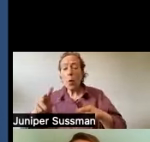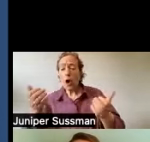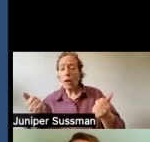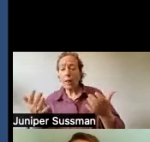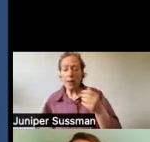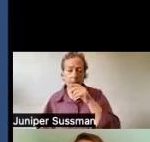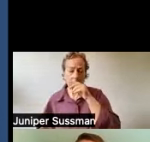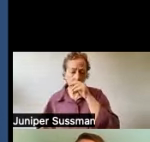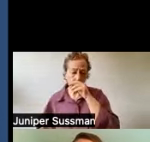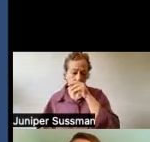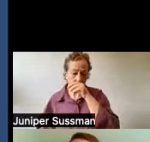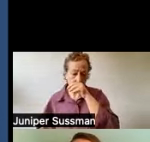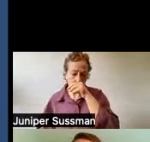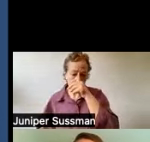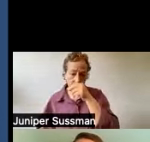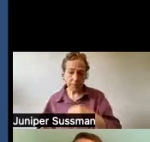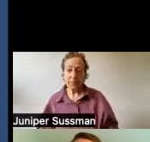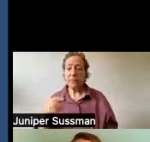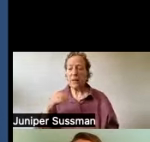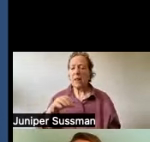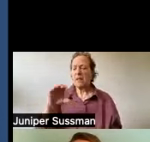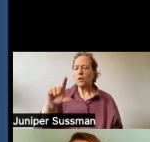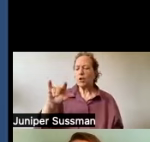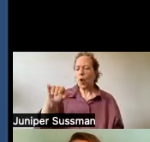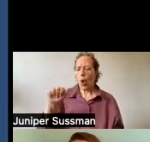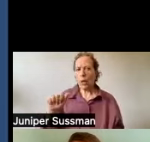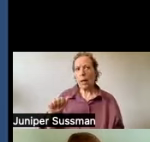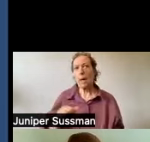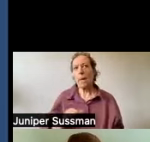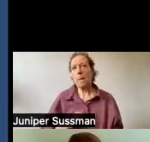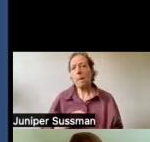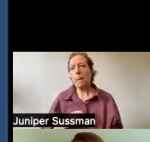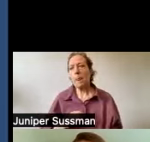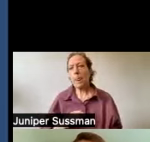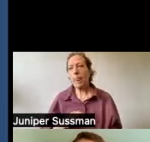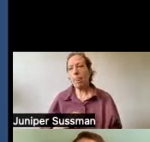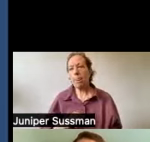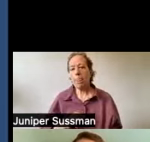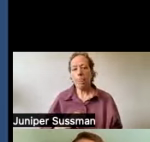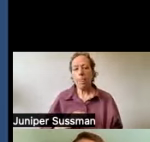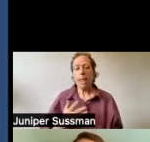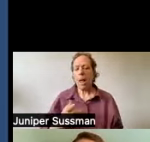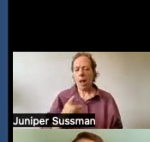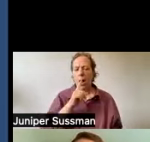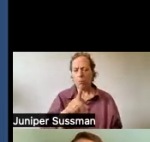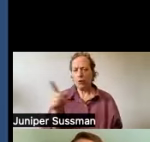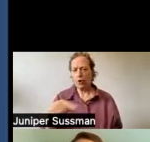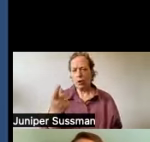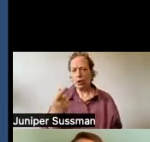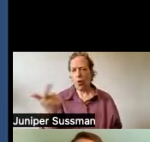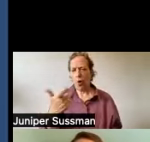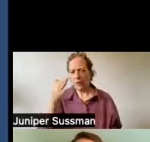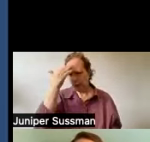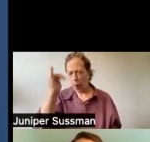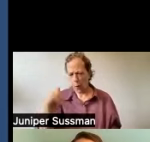Well, this is Claudia. This is going to be news to no one, but I think